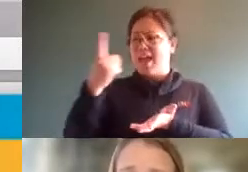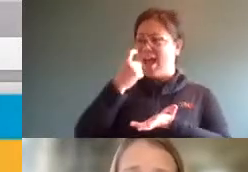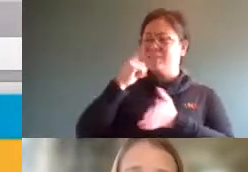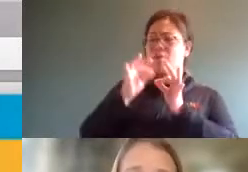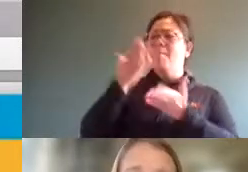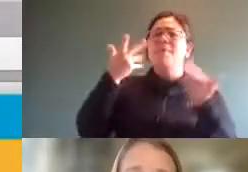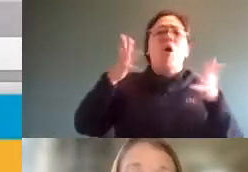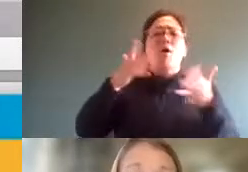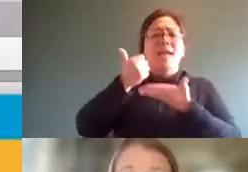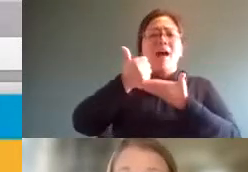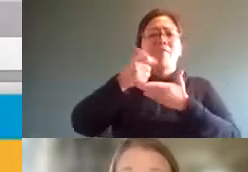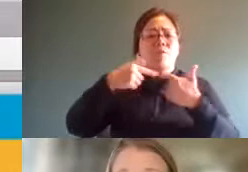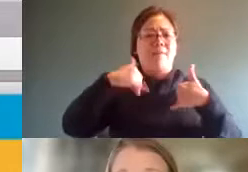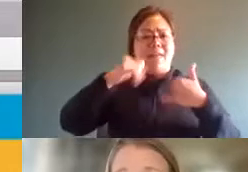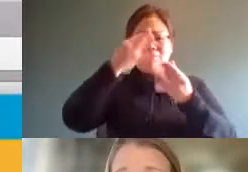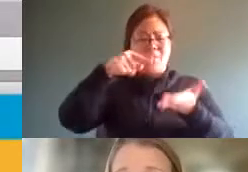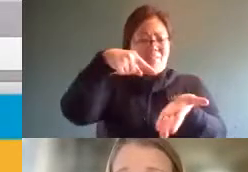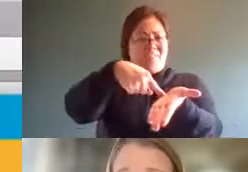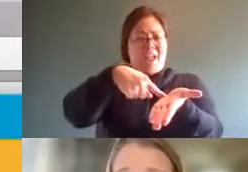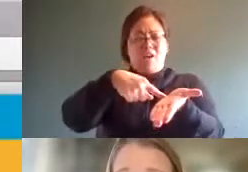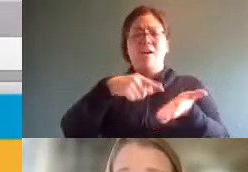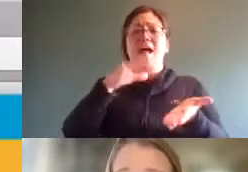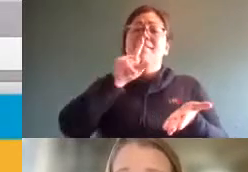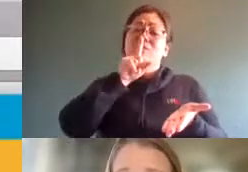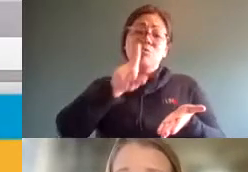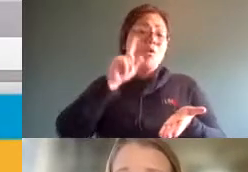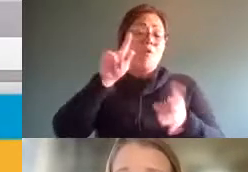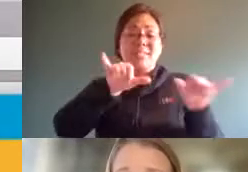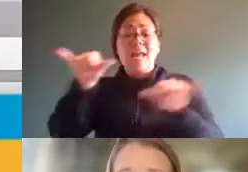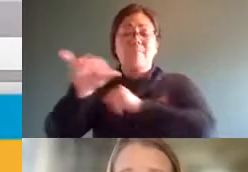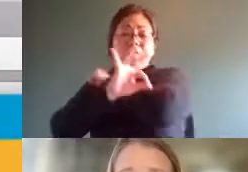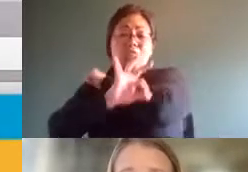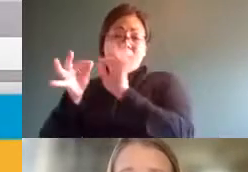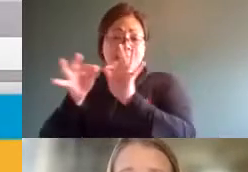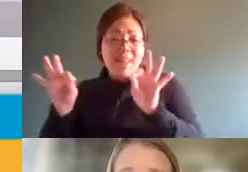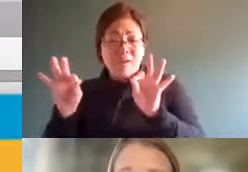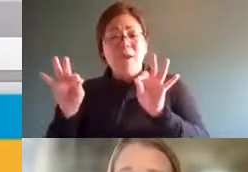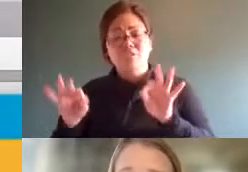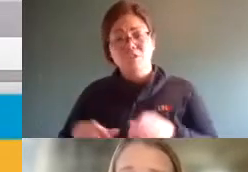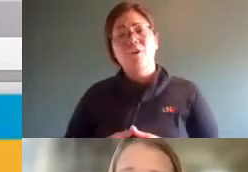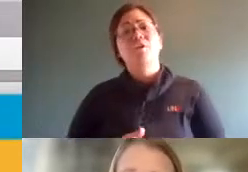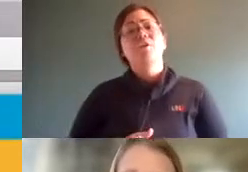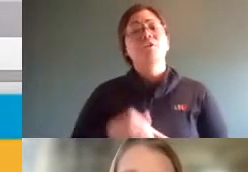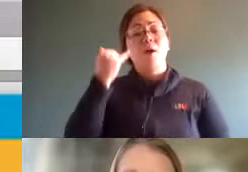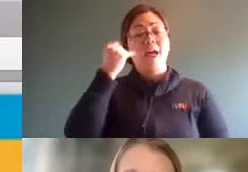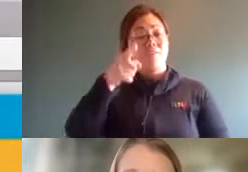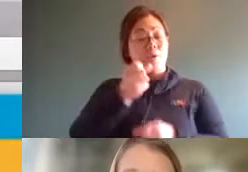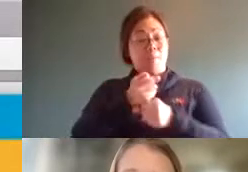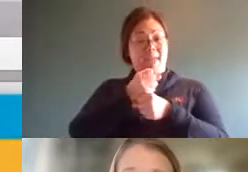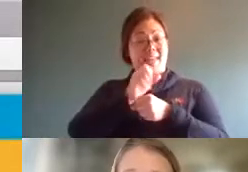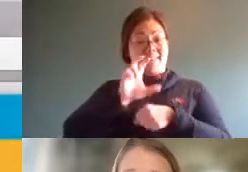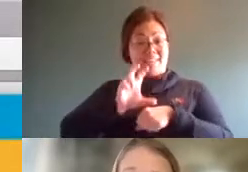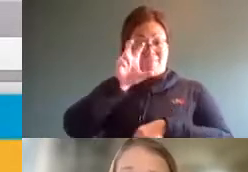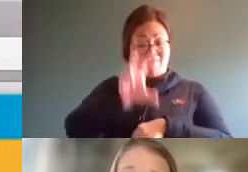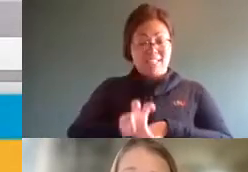for them. And this is true for our foreign language speakers as well. So if you can make that investment